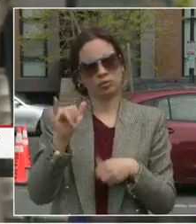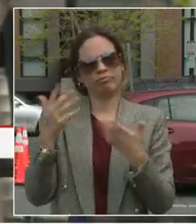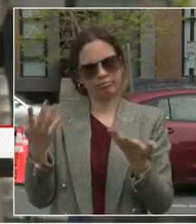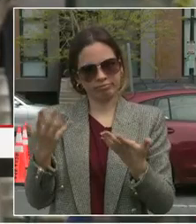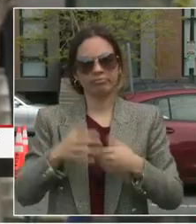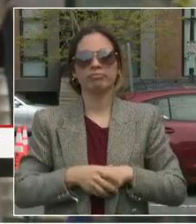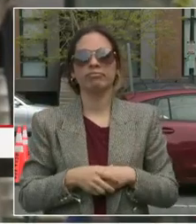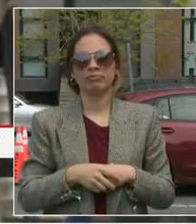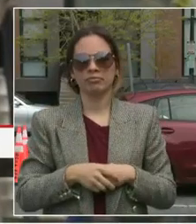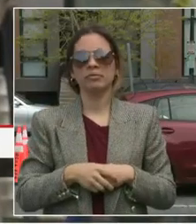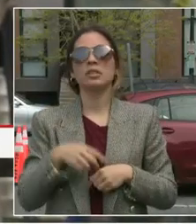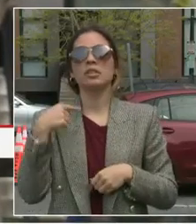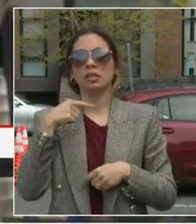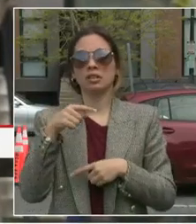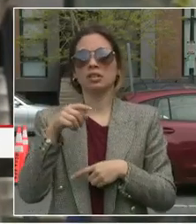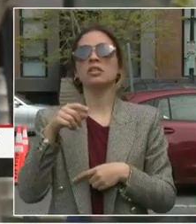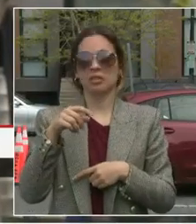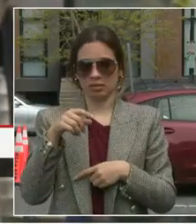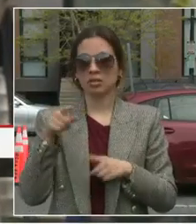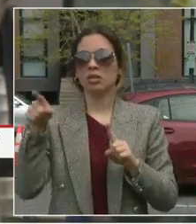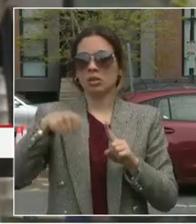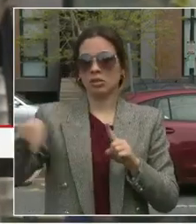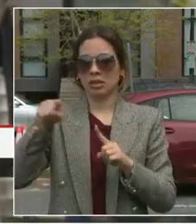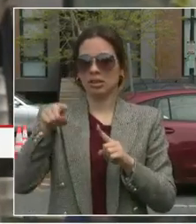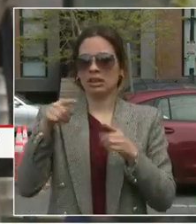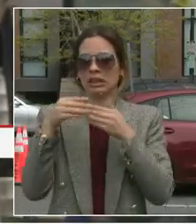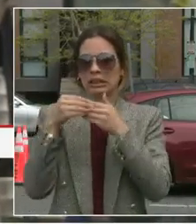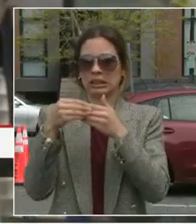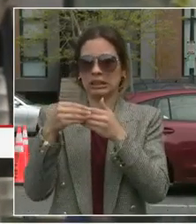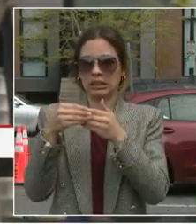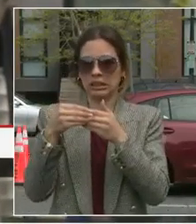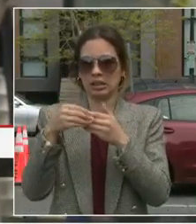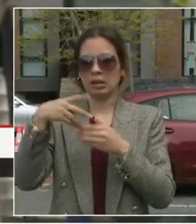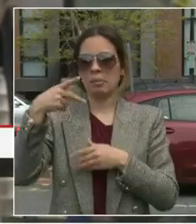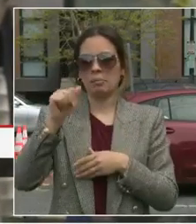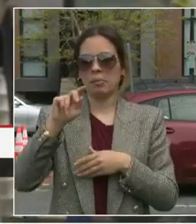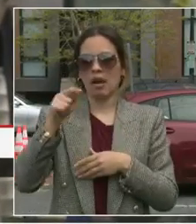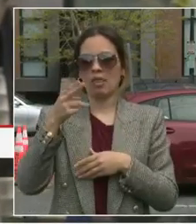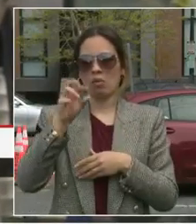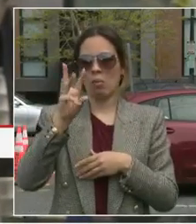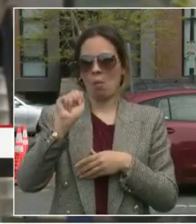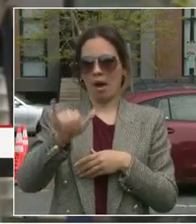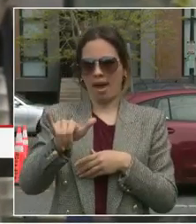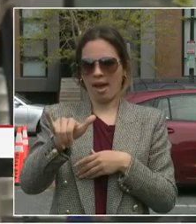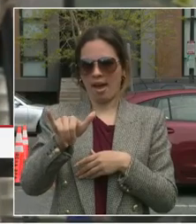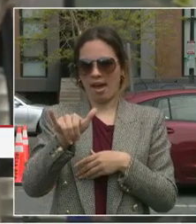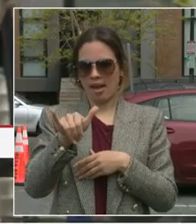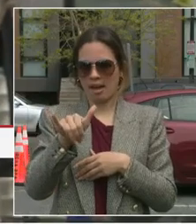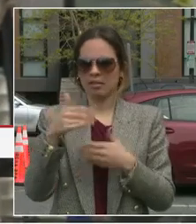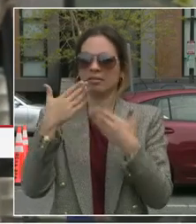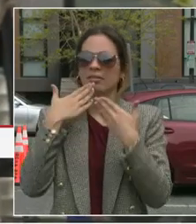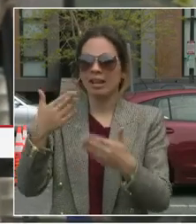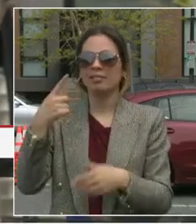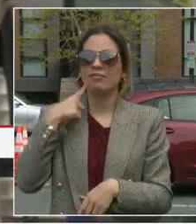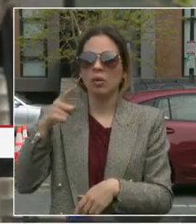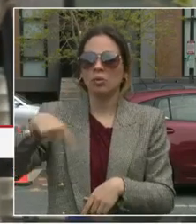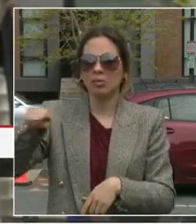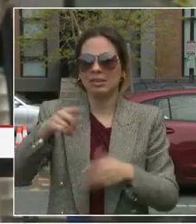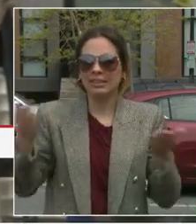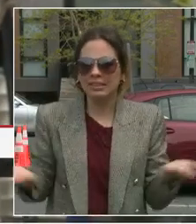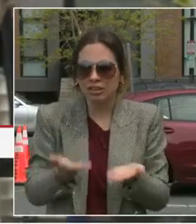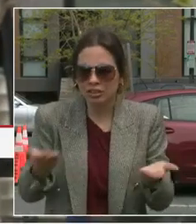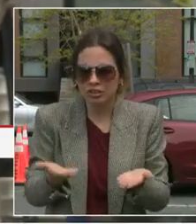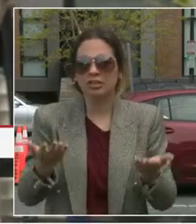including Crispy Respres, who leads Pathway. So thank you for being here, Christy. We're also joined